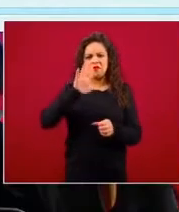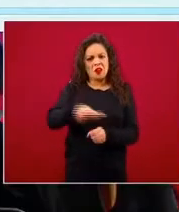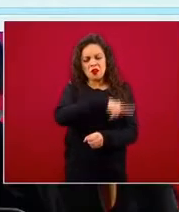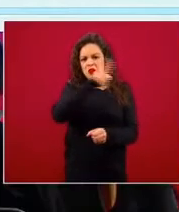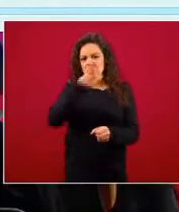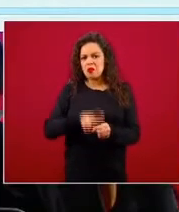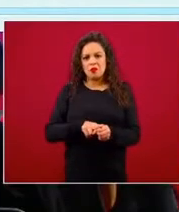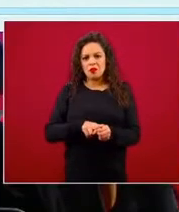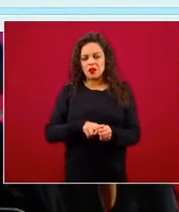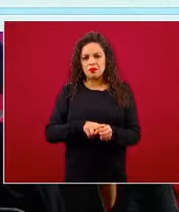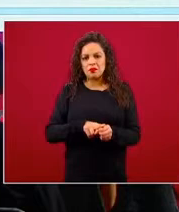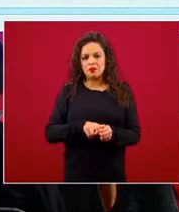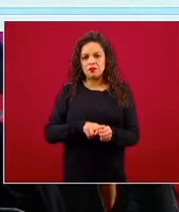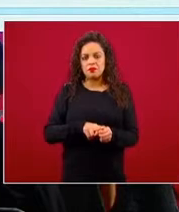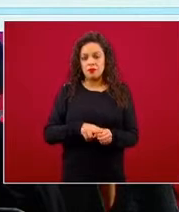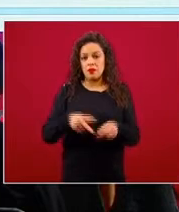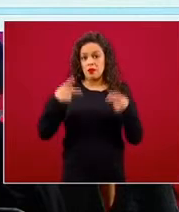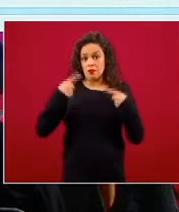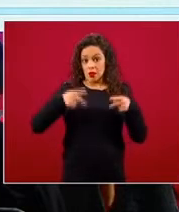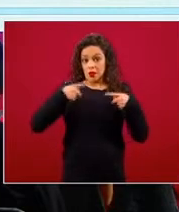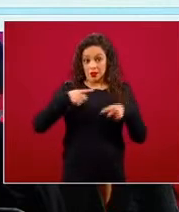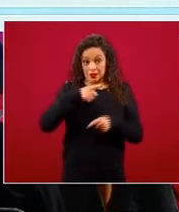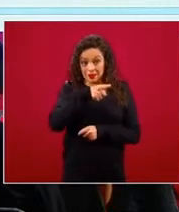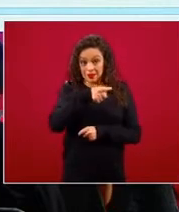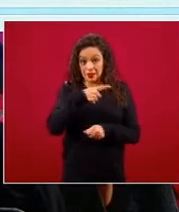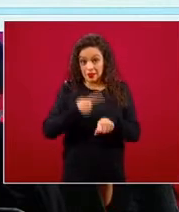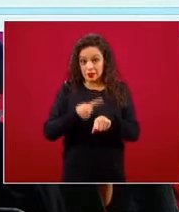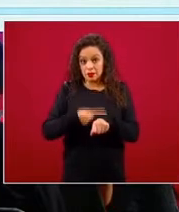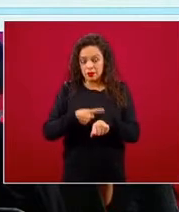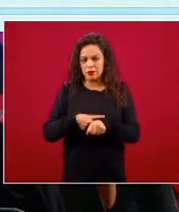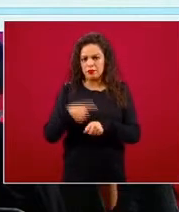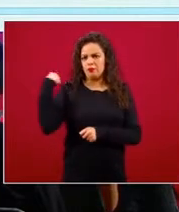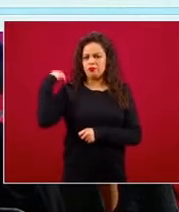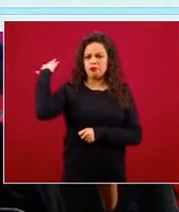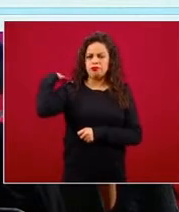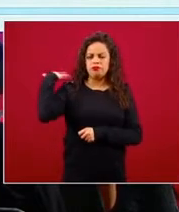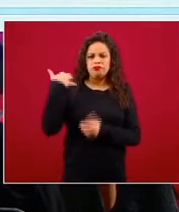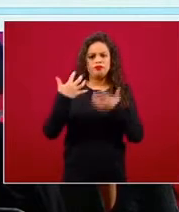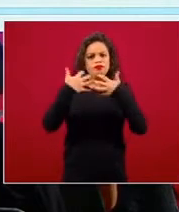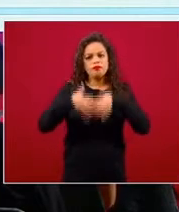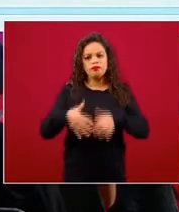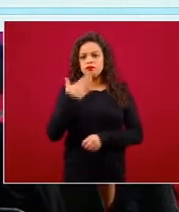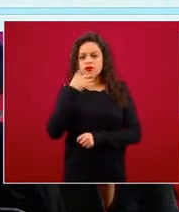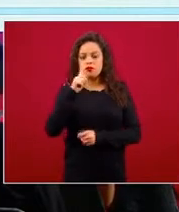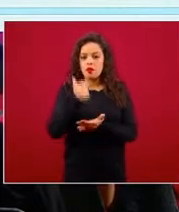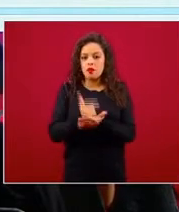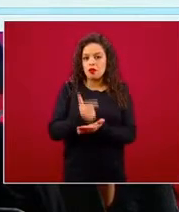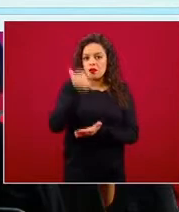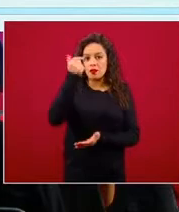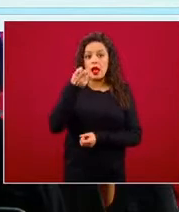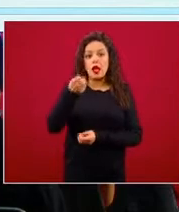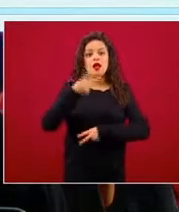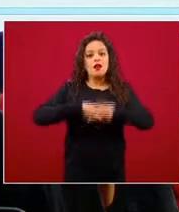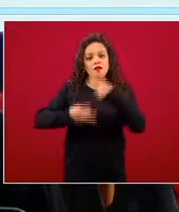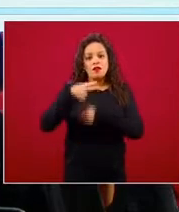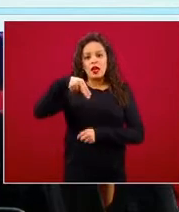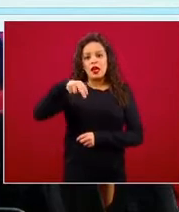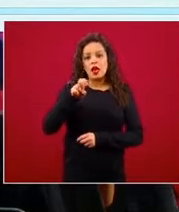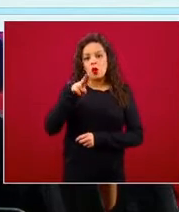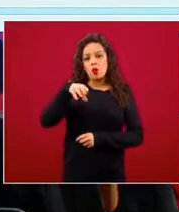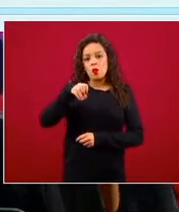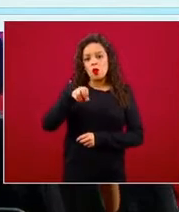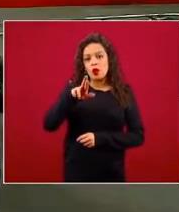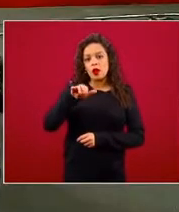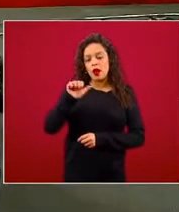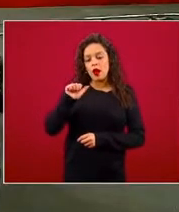a difficulty, a respiratory disease. But this is not a diagnostic category that is within the International